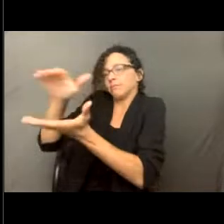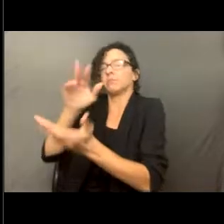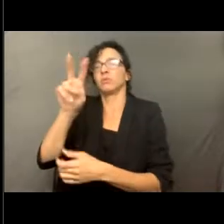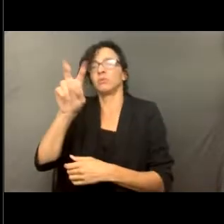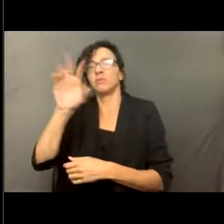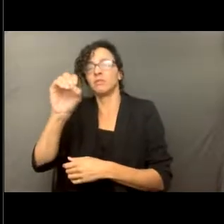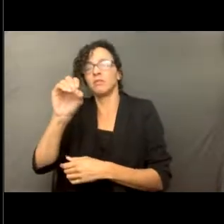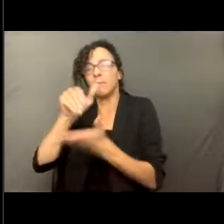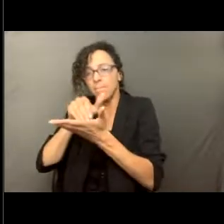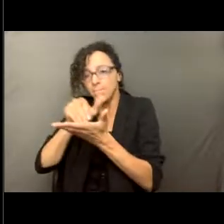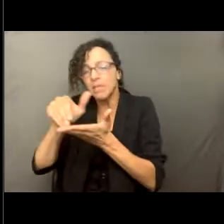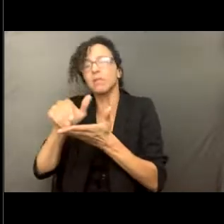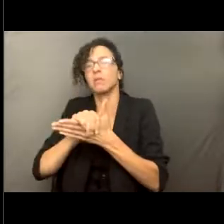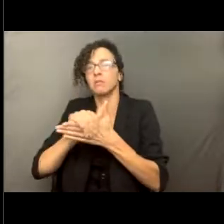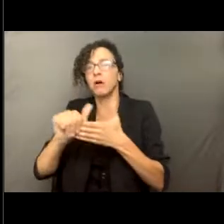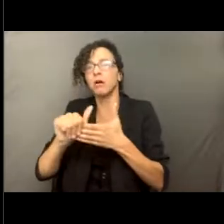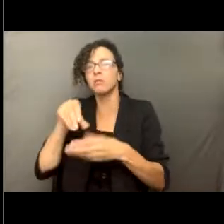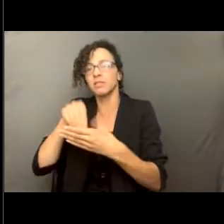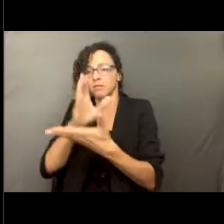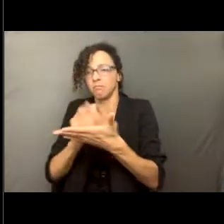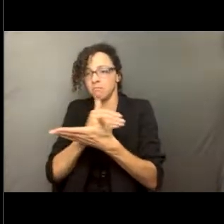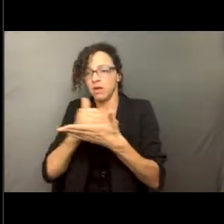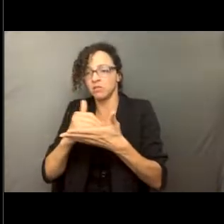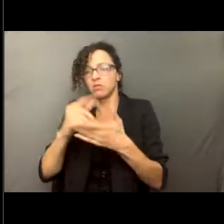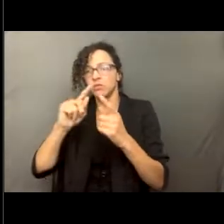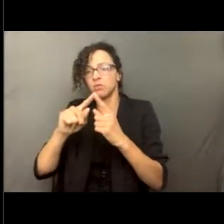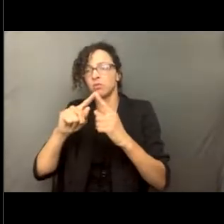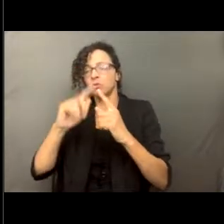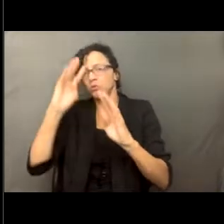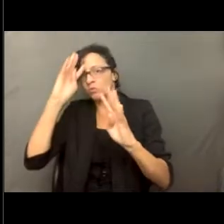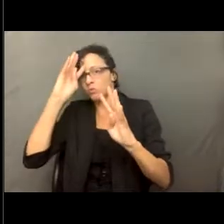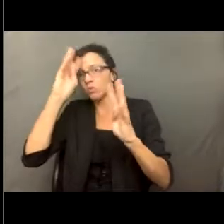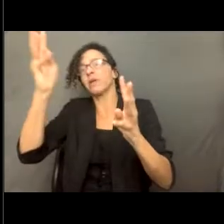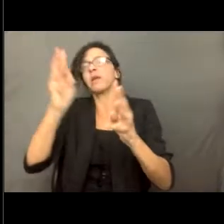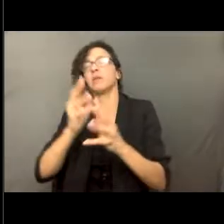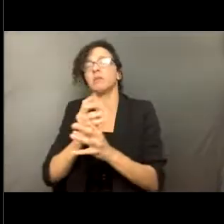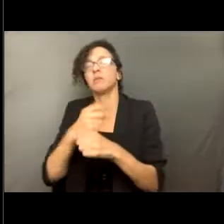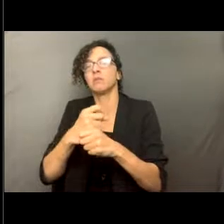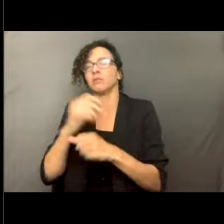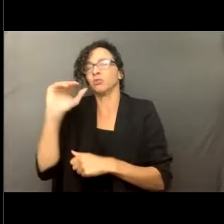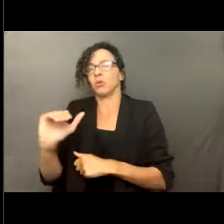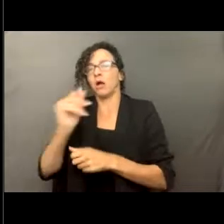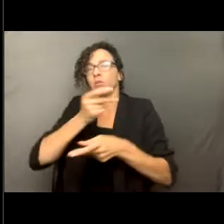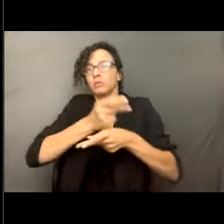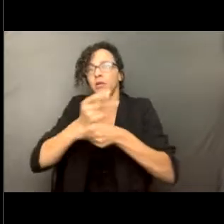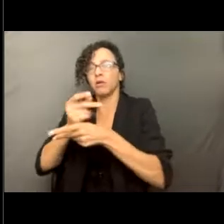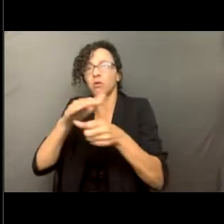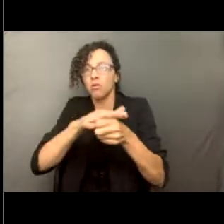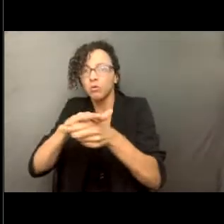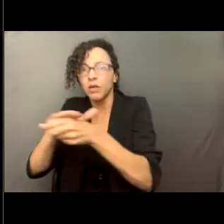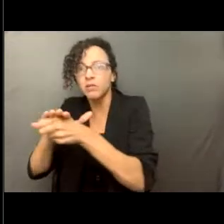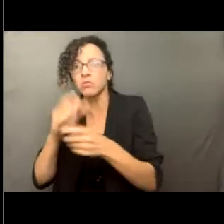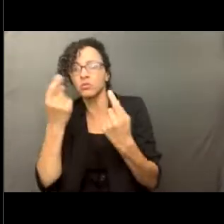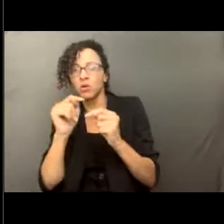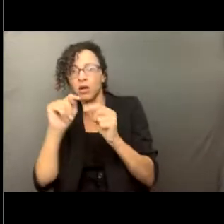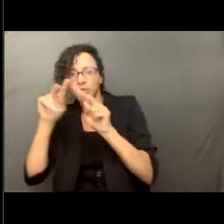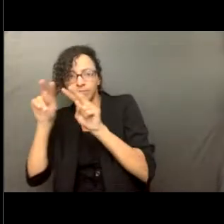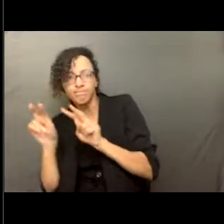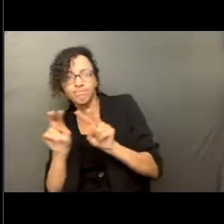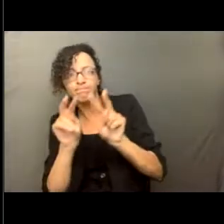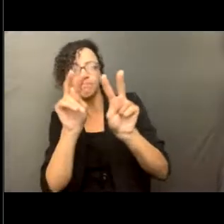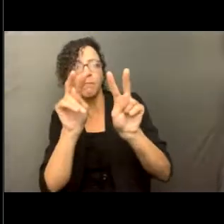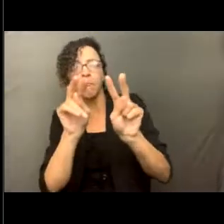create new childcare locations, and they're looking to how to meet you. So how can we start looking